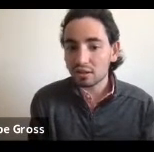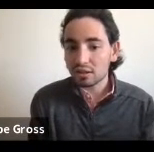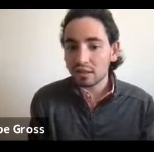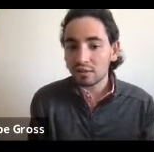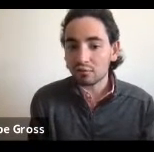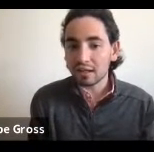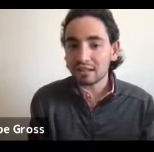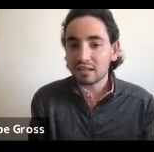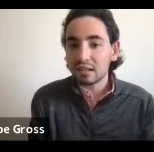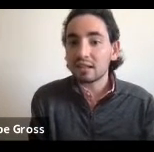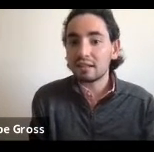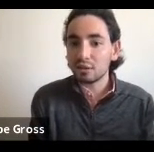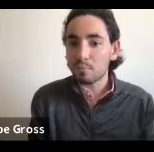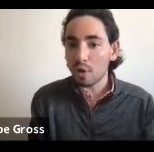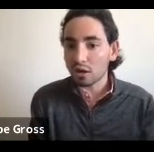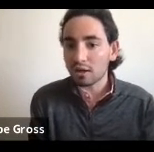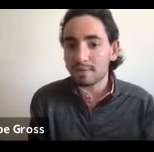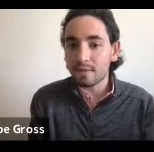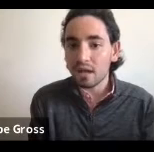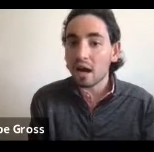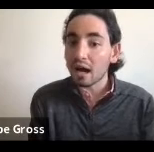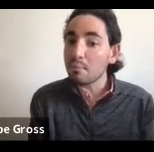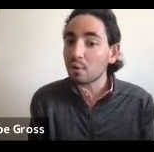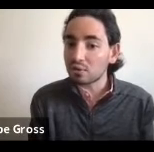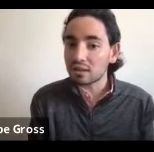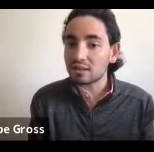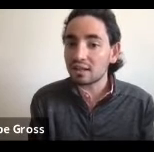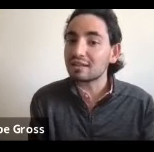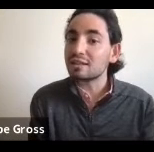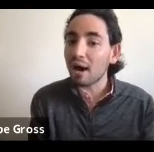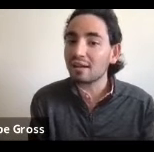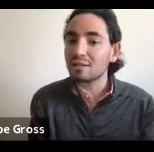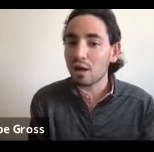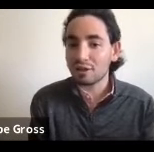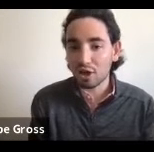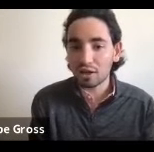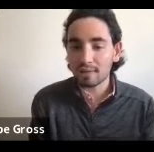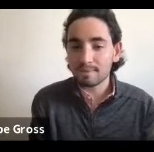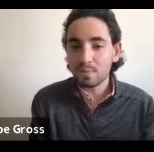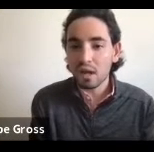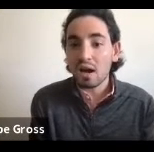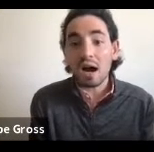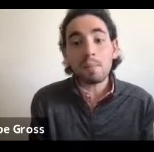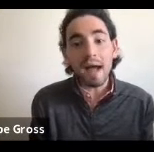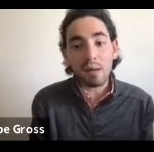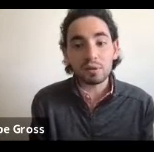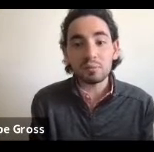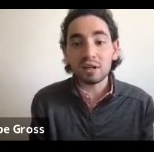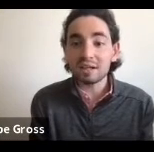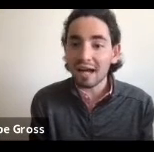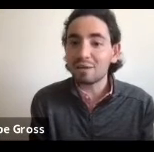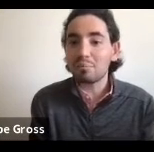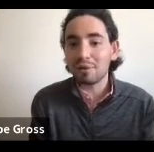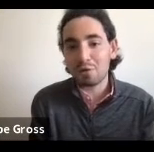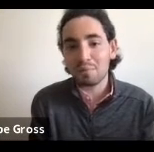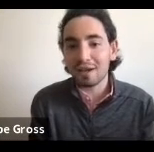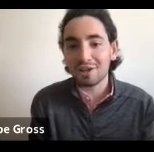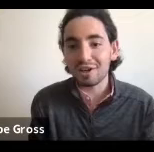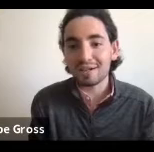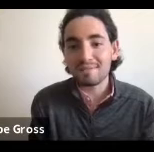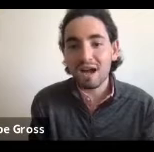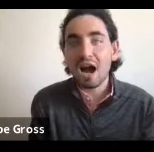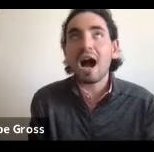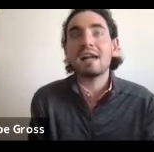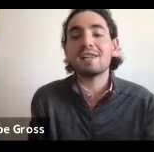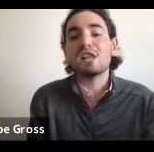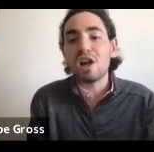In English, he writes, Dear Mark, I'm Moses and Spot is my dog. I'm happy because I can